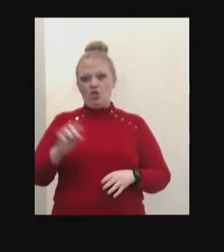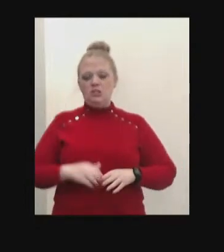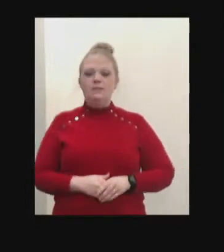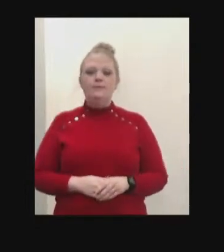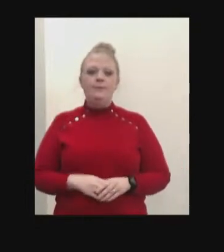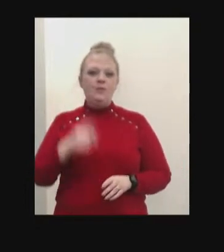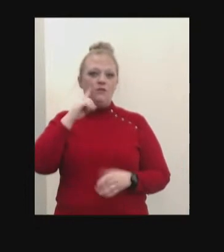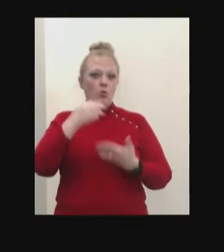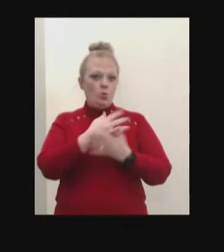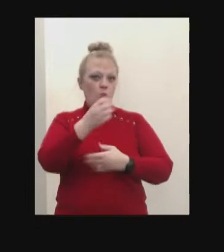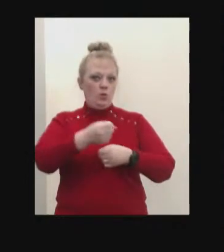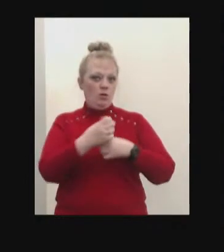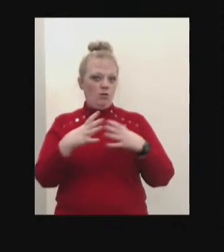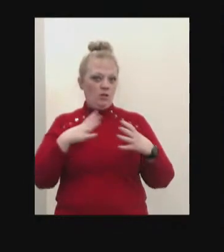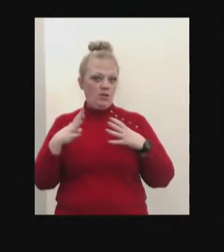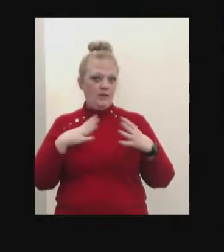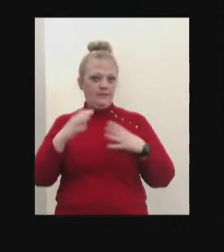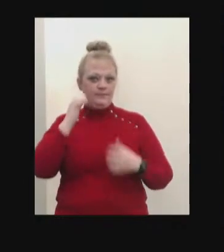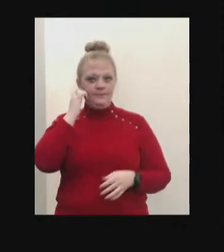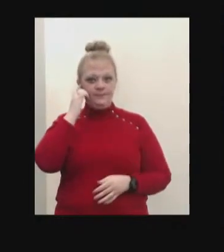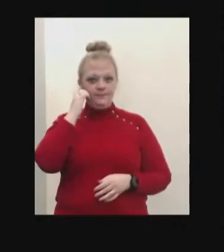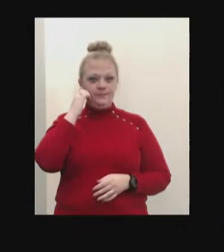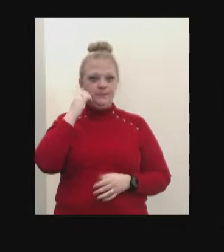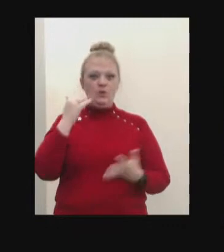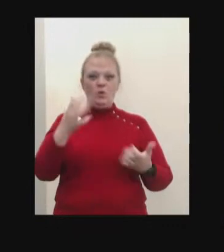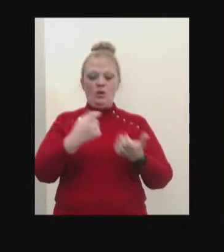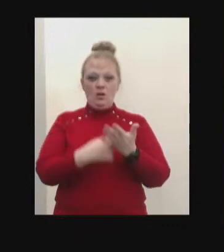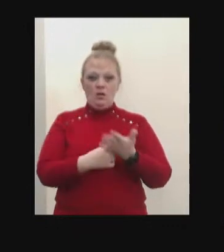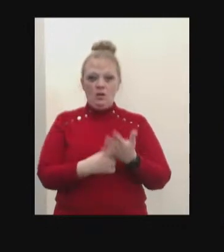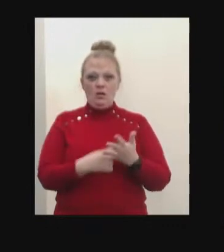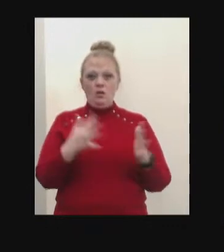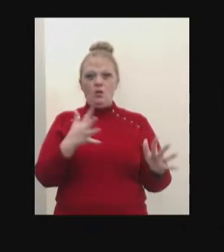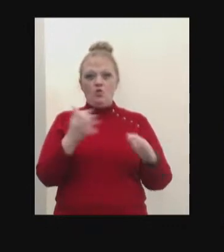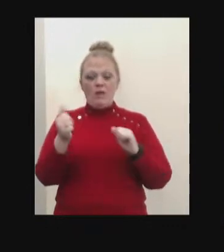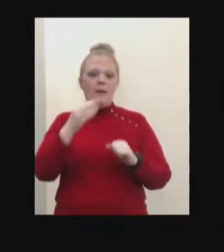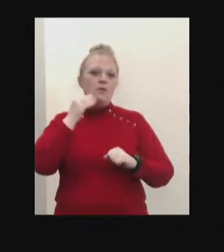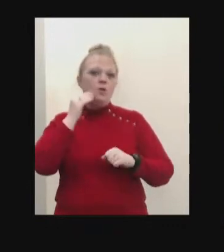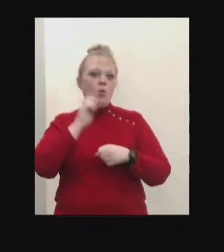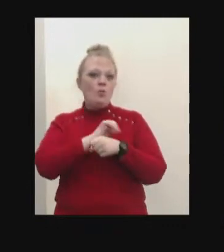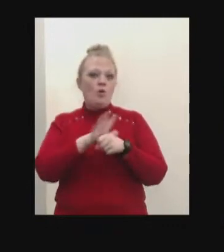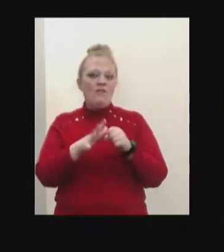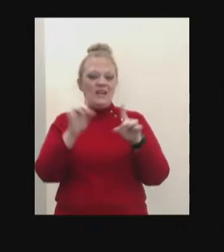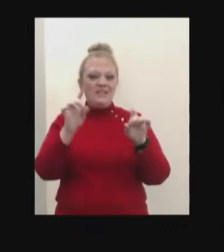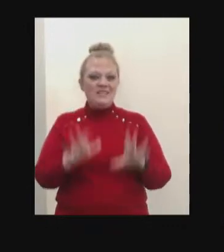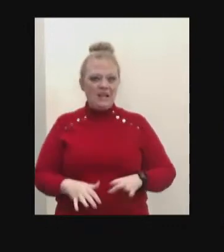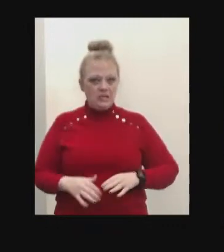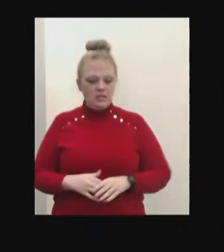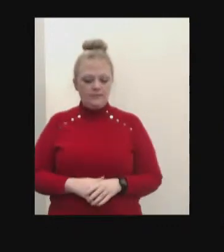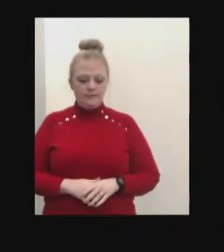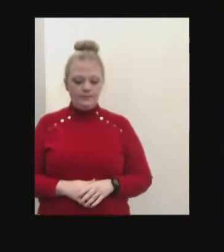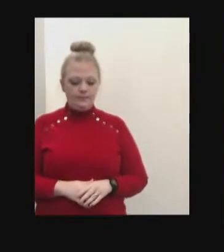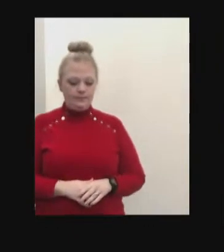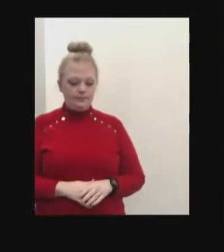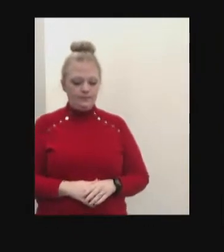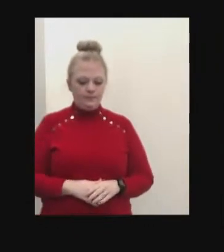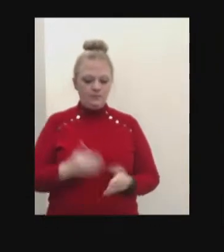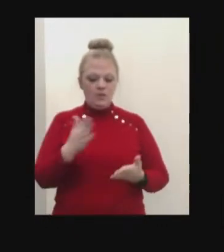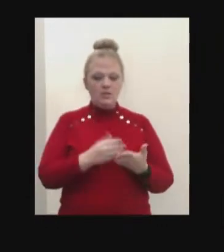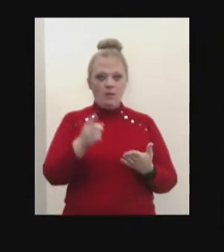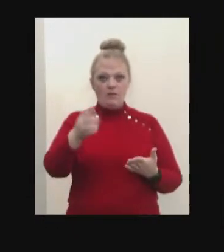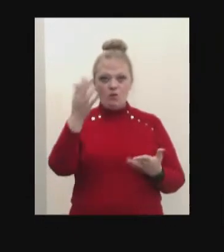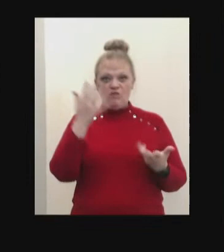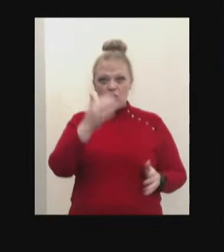Year holiday. I did want to talk about rapid home COVID-19 testing. As some of you know, 2 weeks ago, I